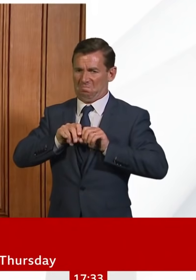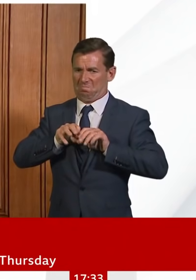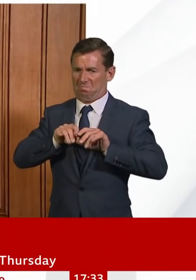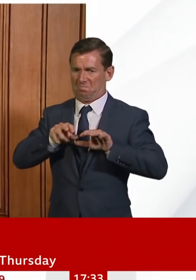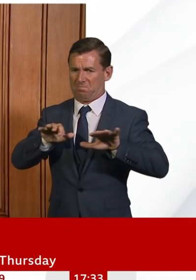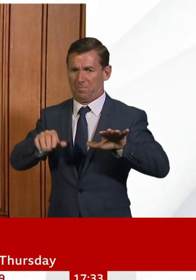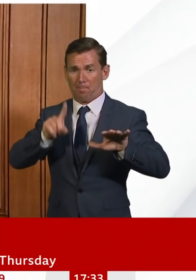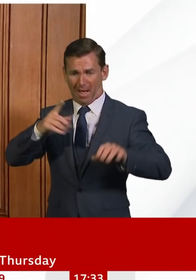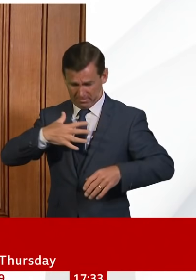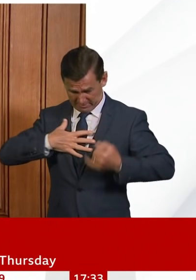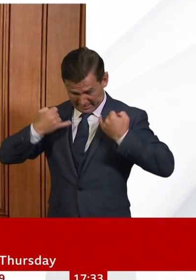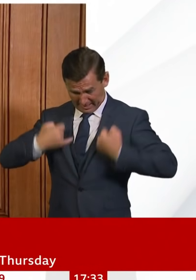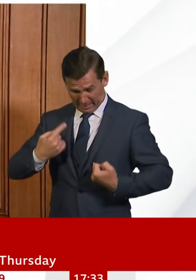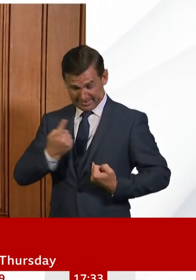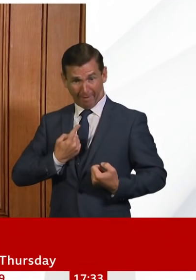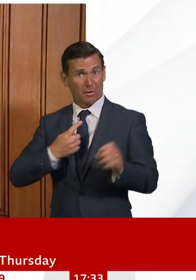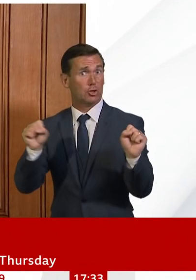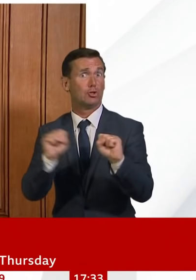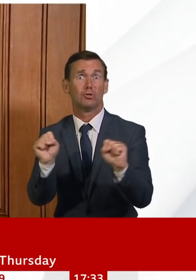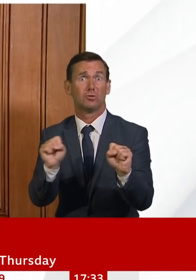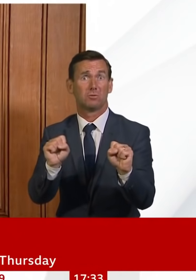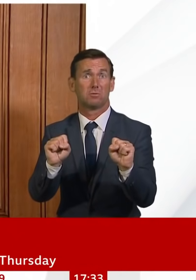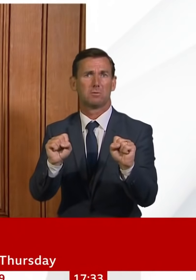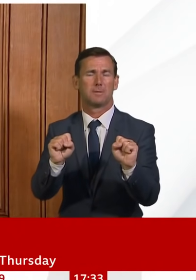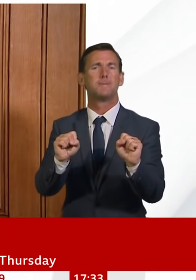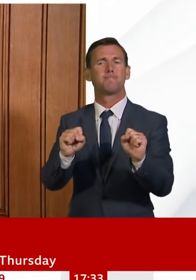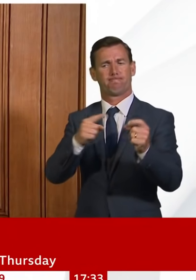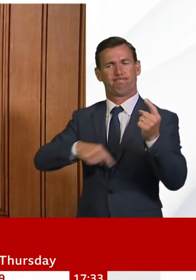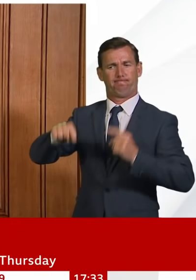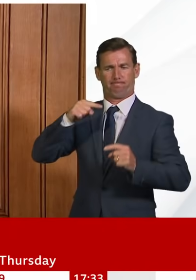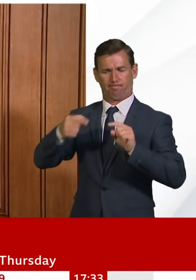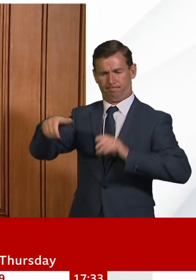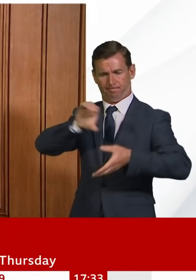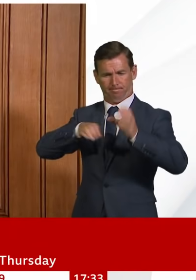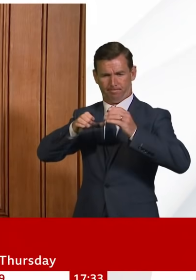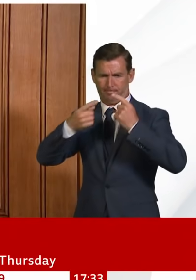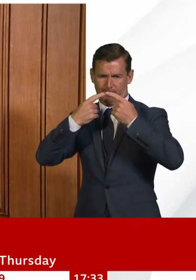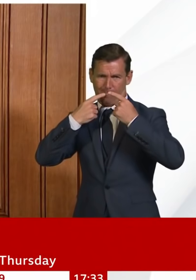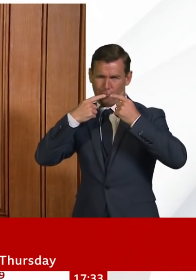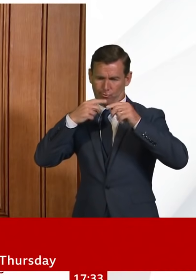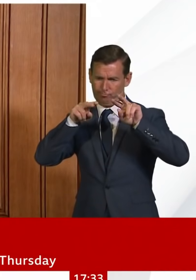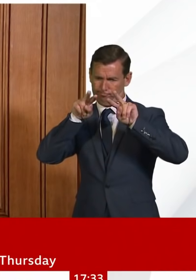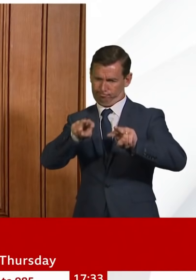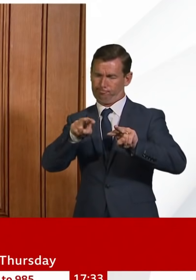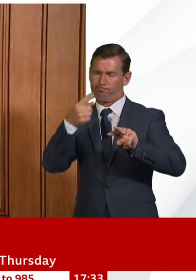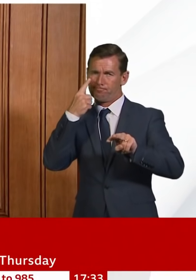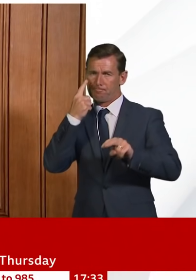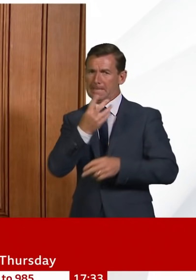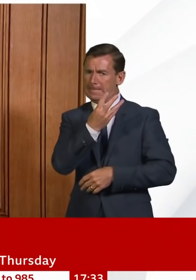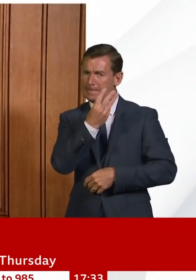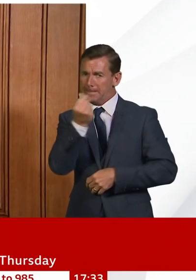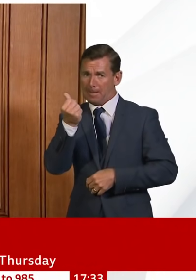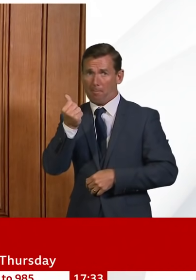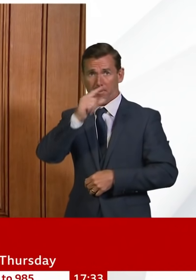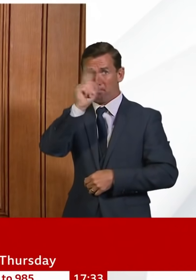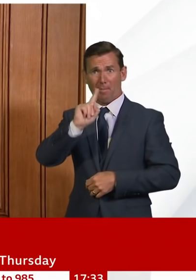the onset of symptoms. And we, of course, have scientific data now that show that some people are